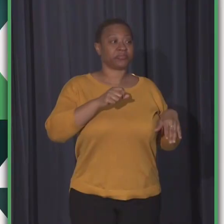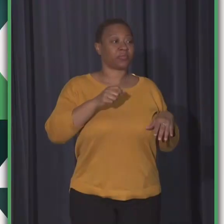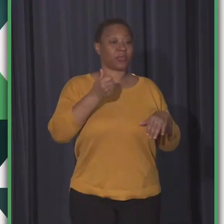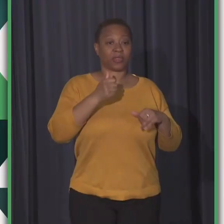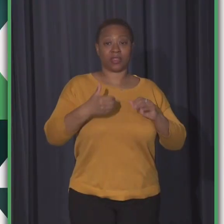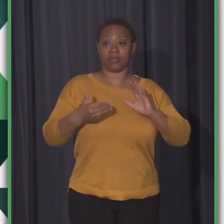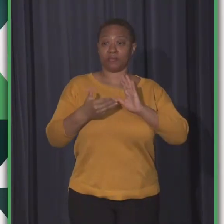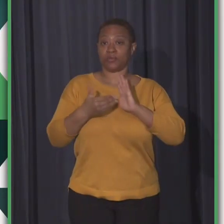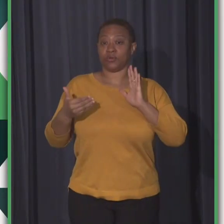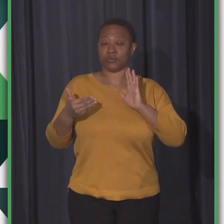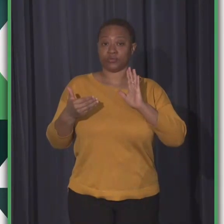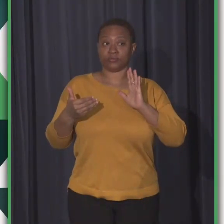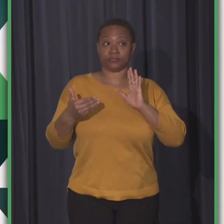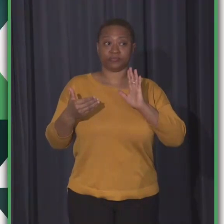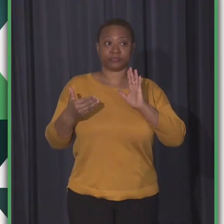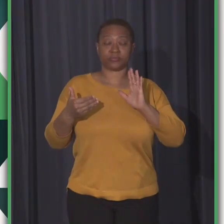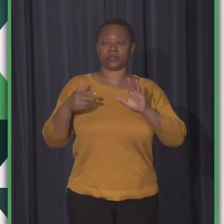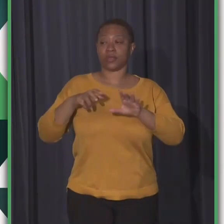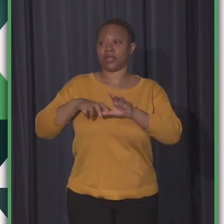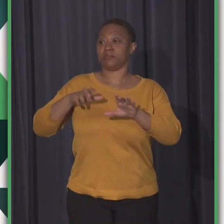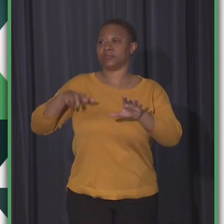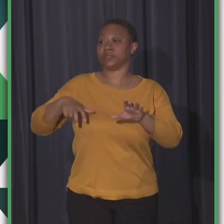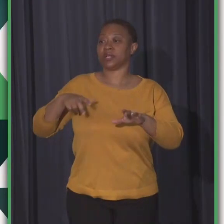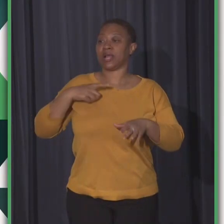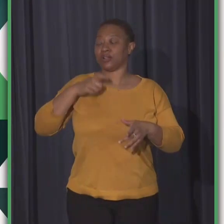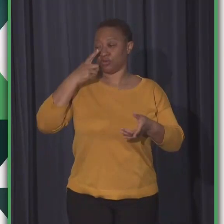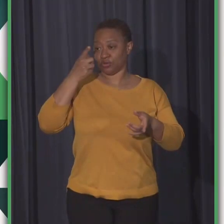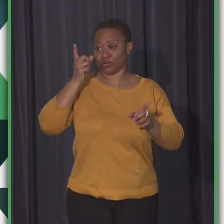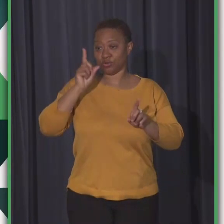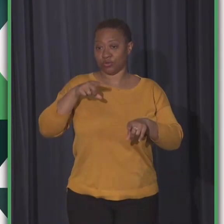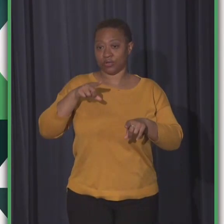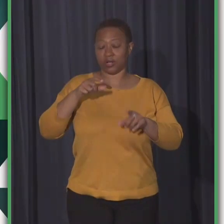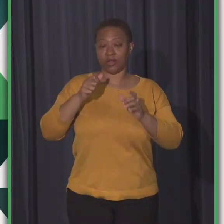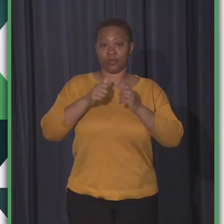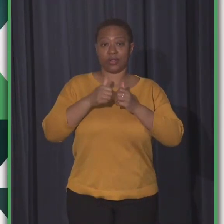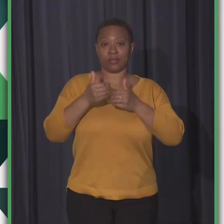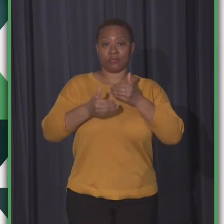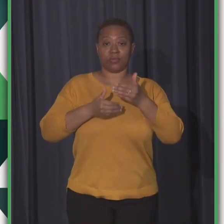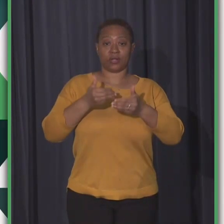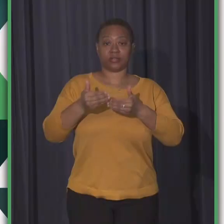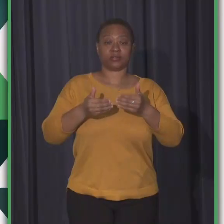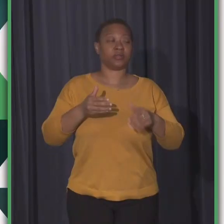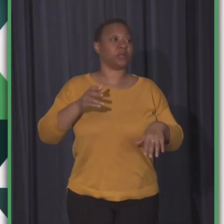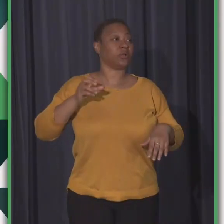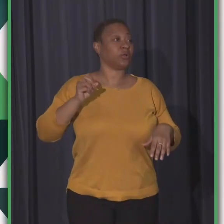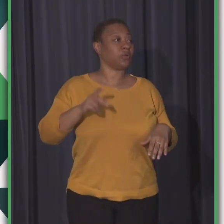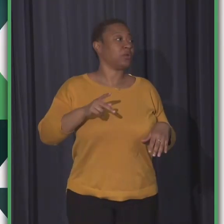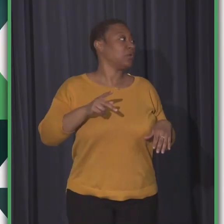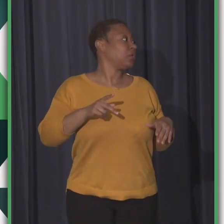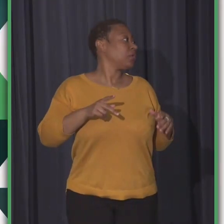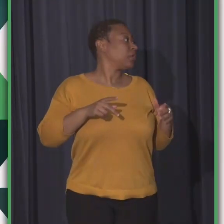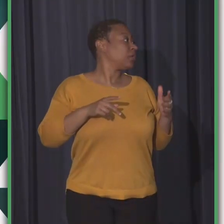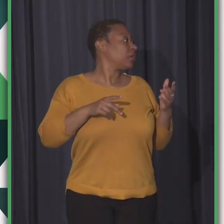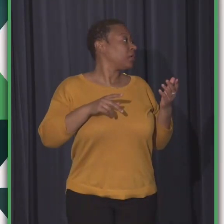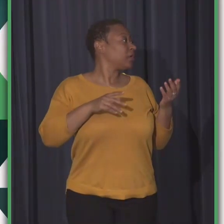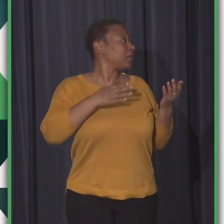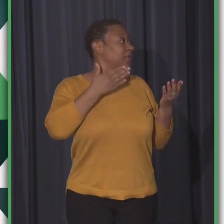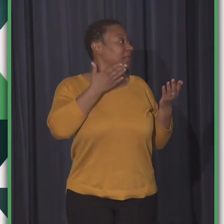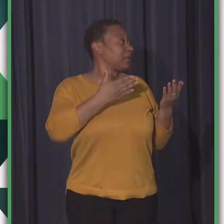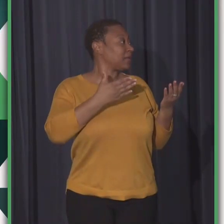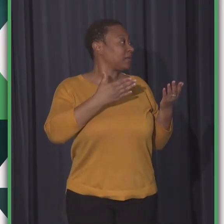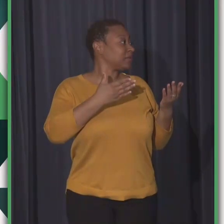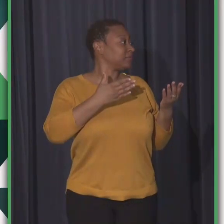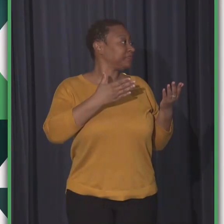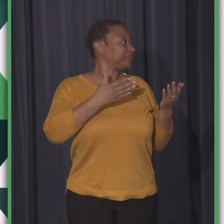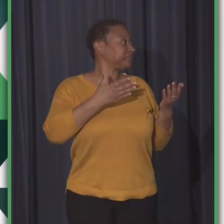anyone opposed? I'm going to abstain because I don't totally agree with the process. Okay, all right, thank you.